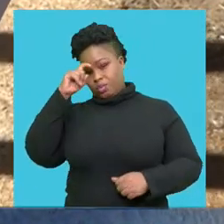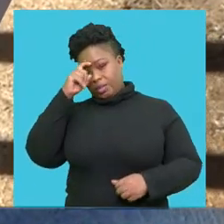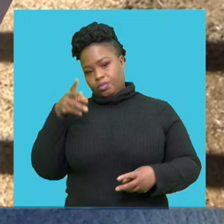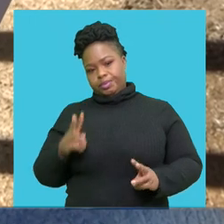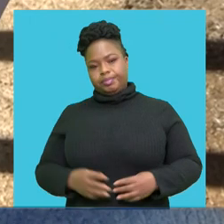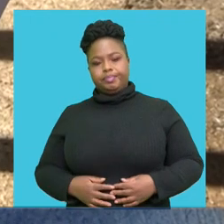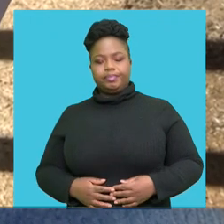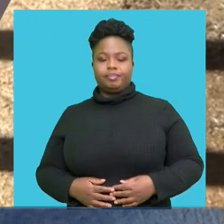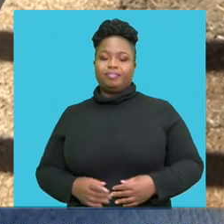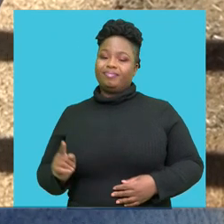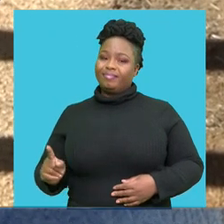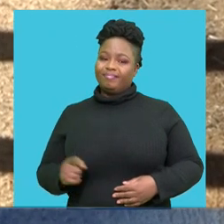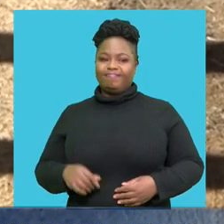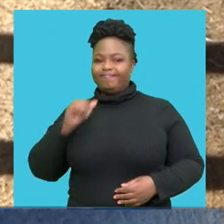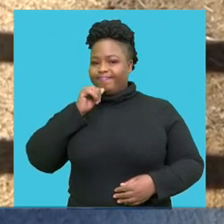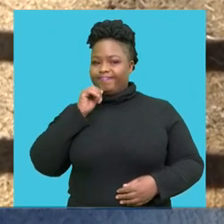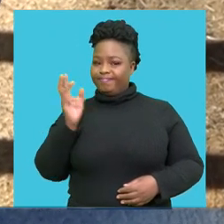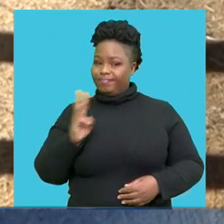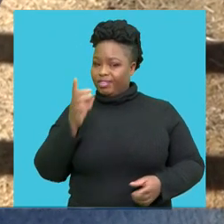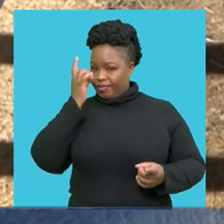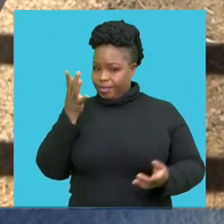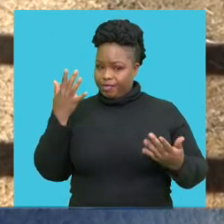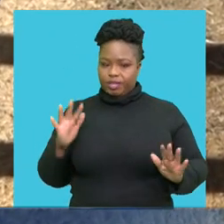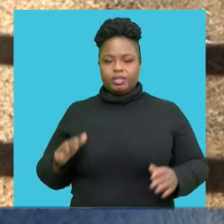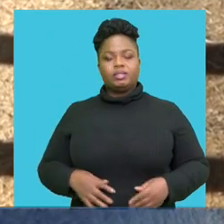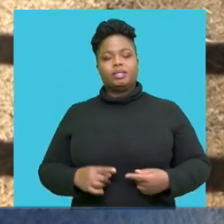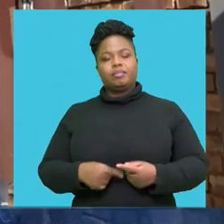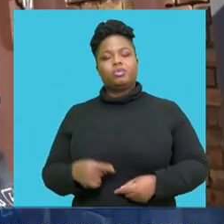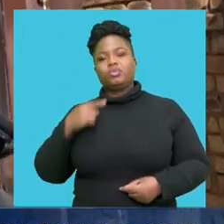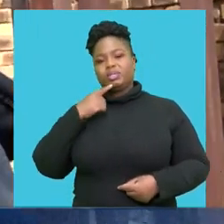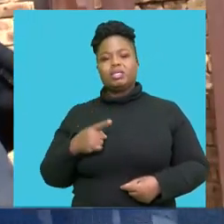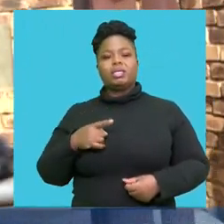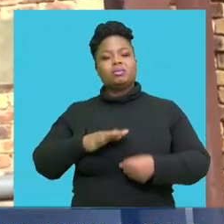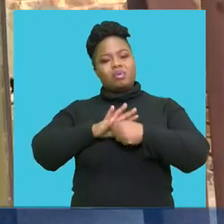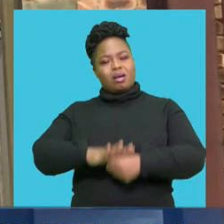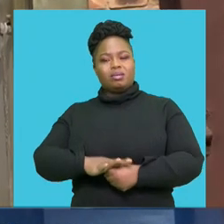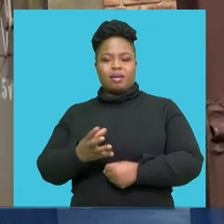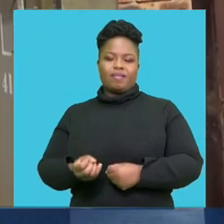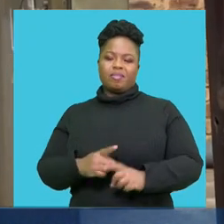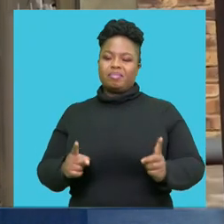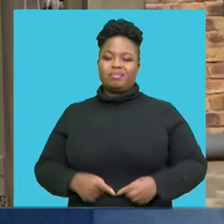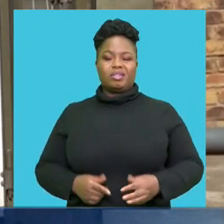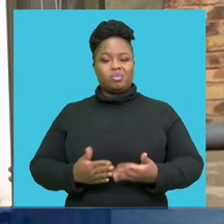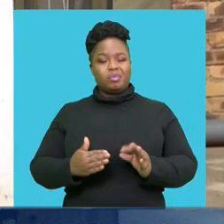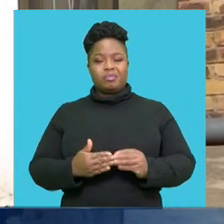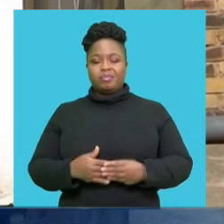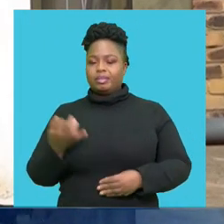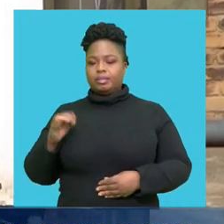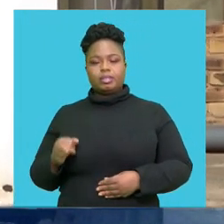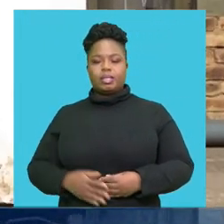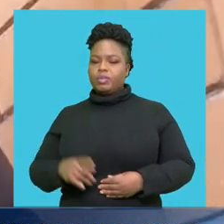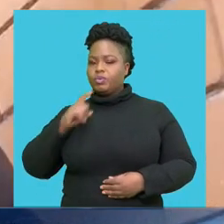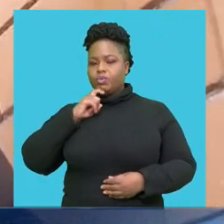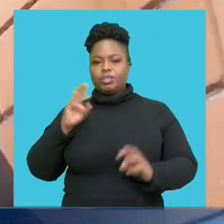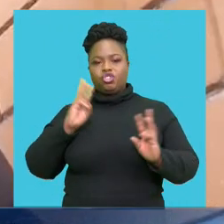recent weeks. Despite these warnings about the constrained electricity network in the city, residents have not reduced